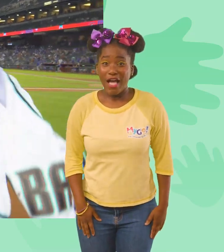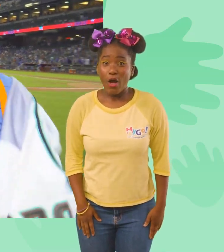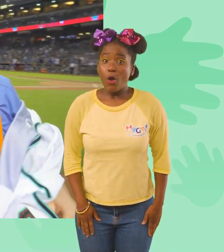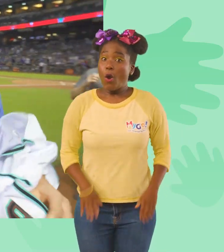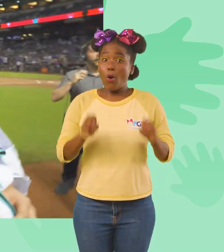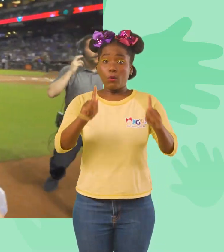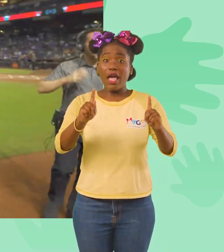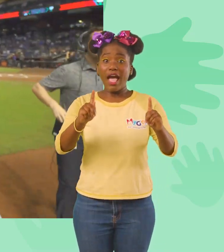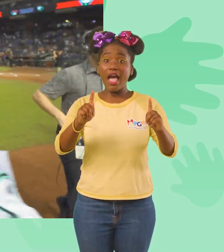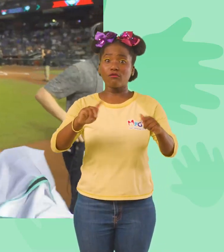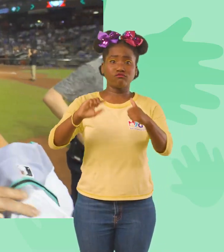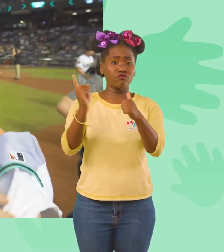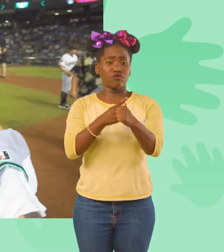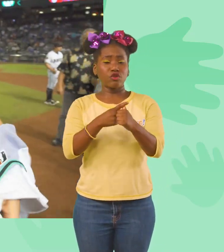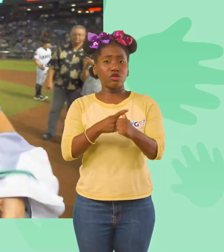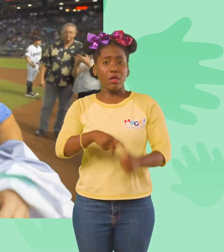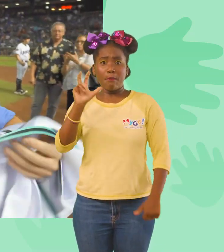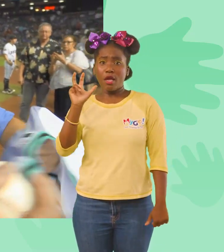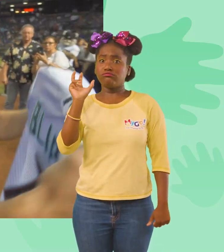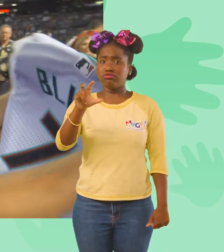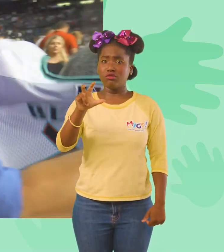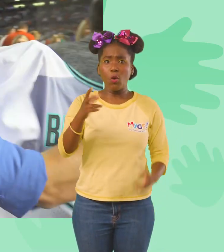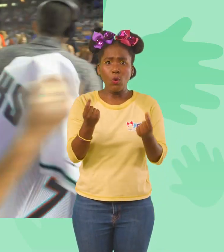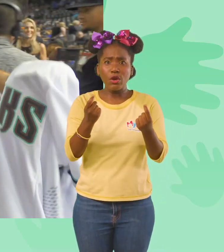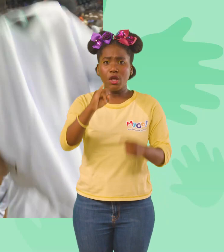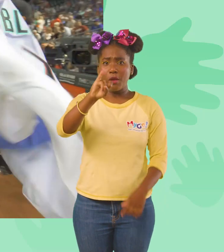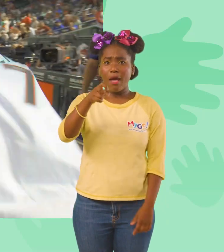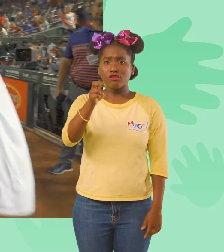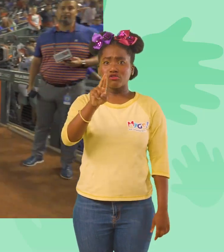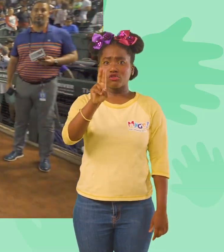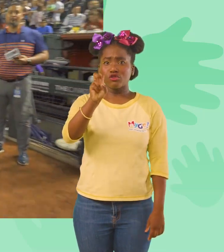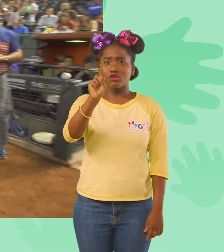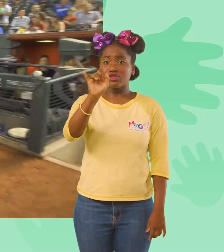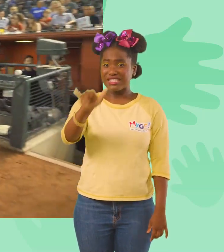Okay, I'm about to throw the first pitch. I need to put on my jersey.